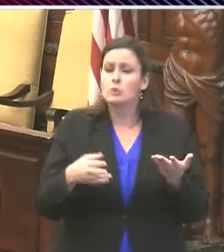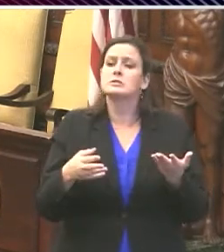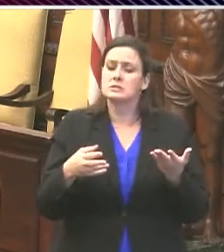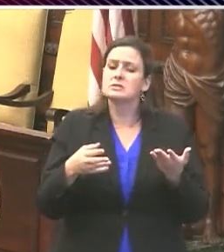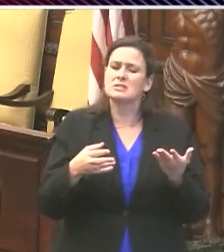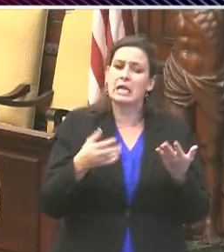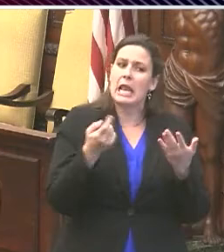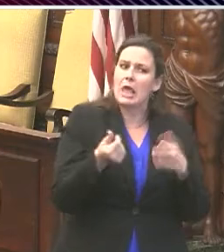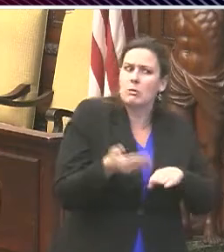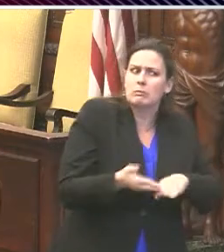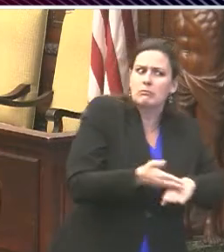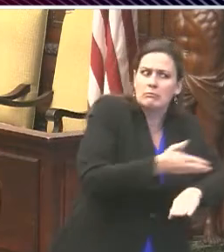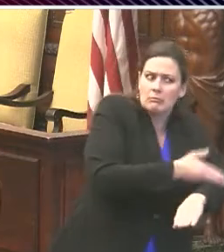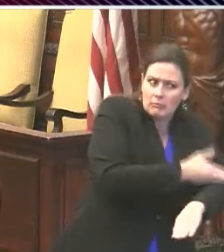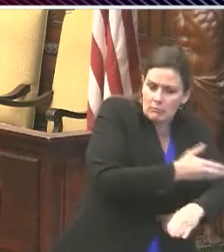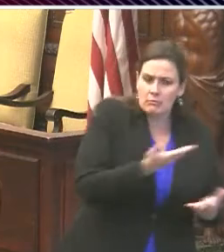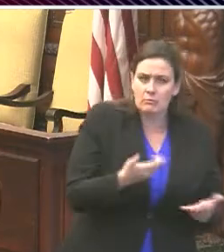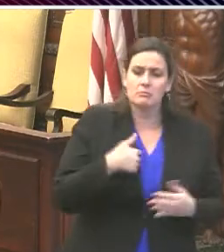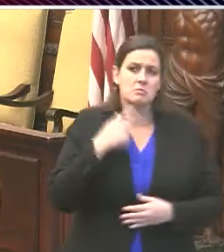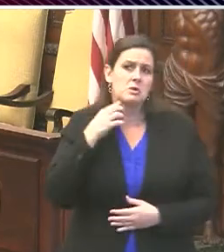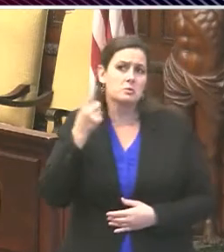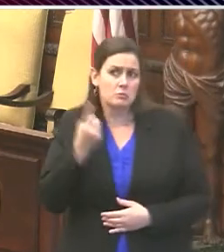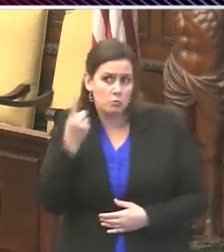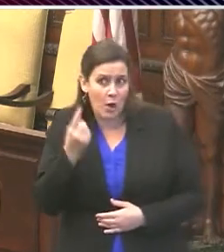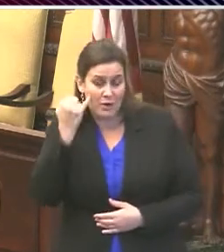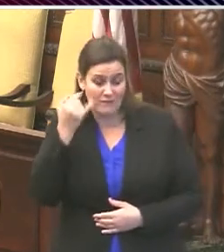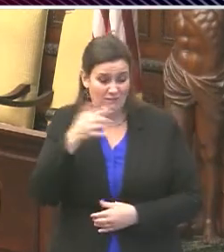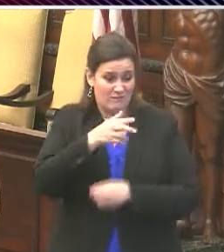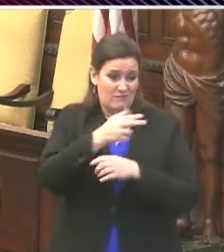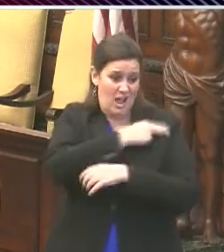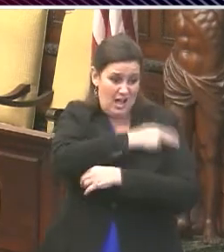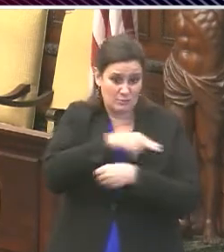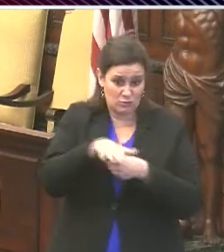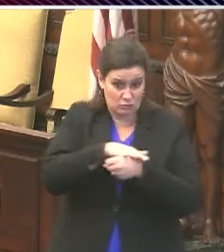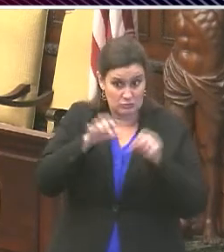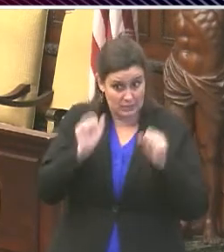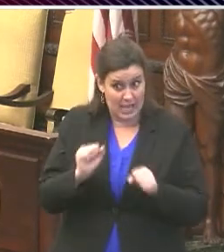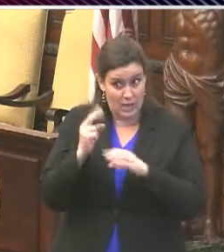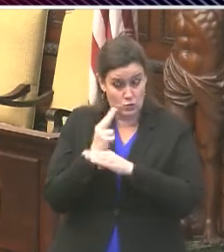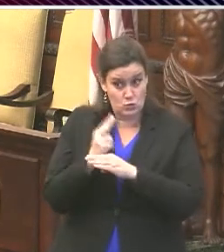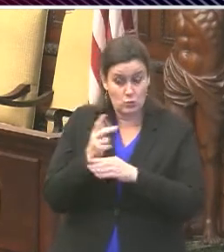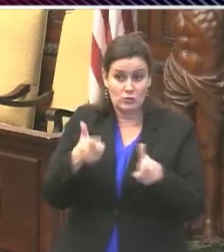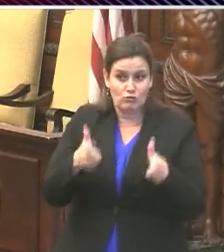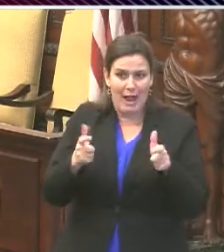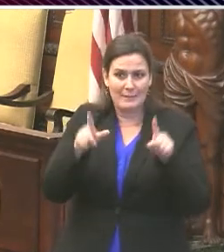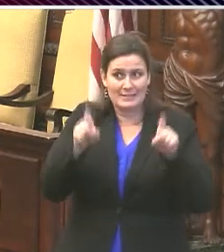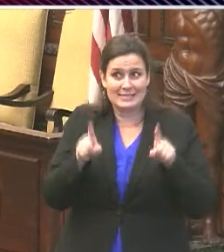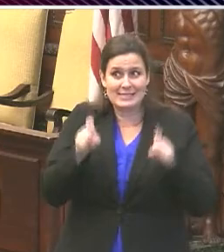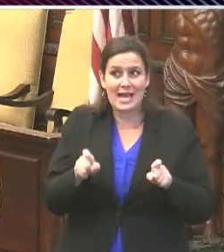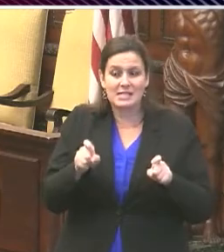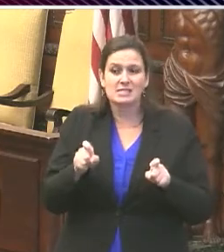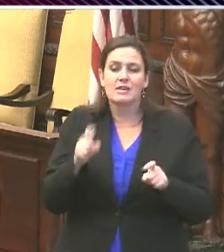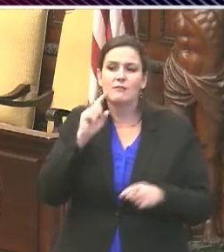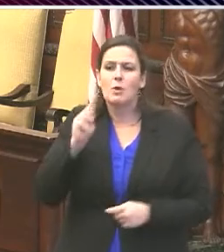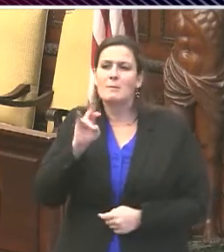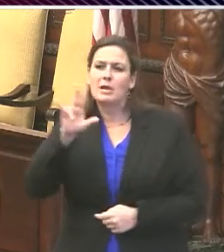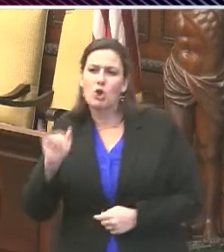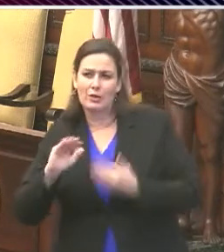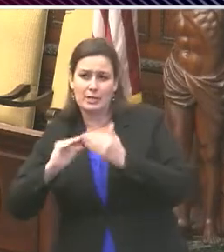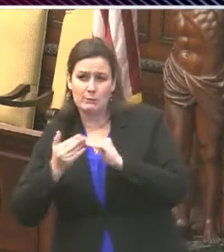but are they going to be helping to test using their rapid tests in minority or at-risk